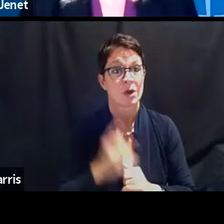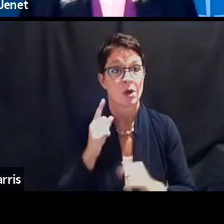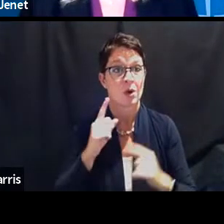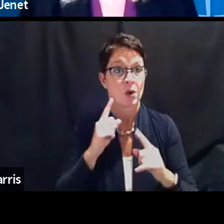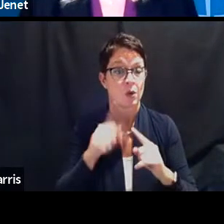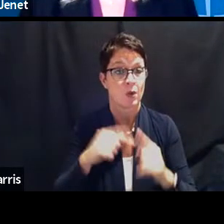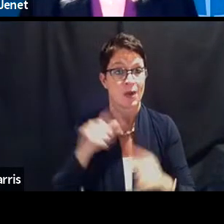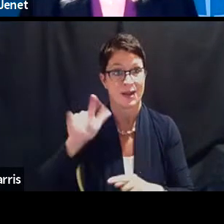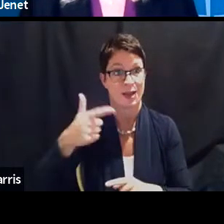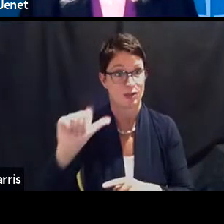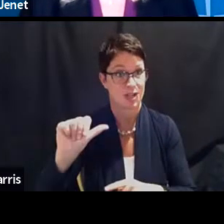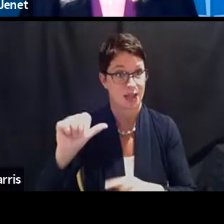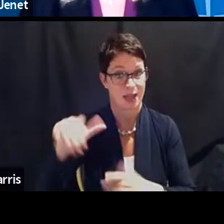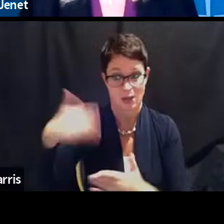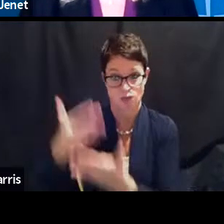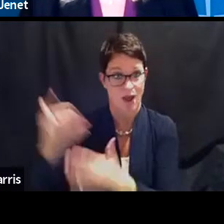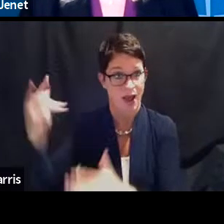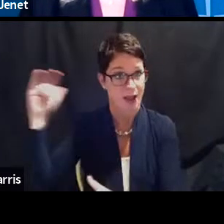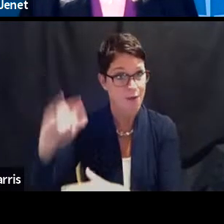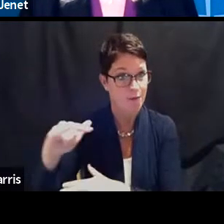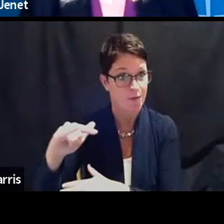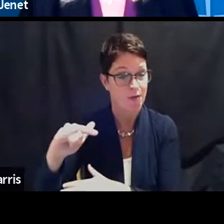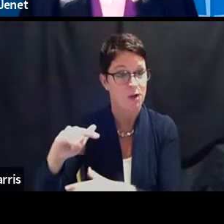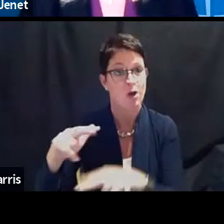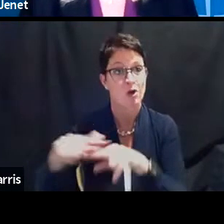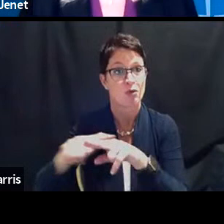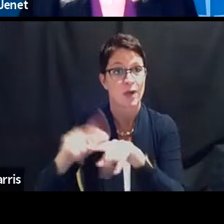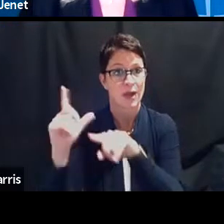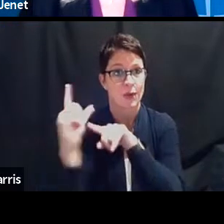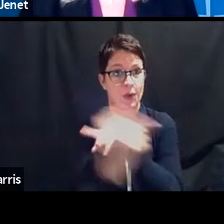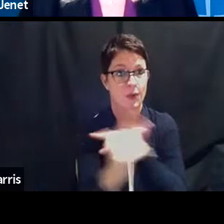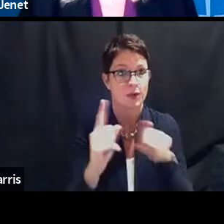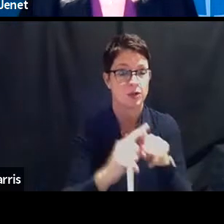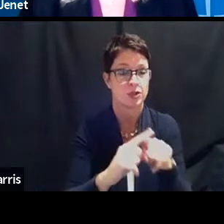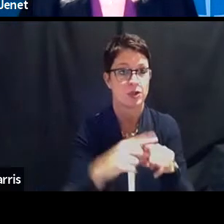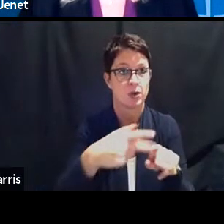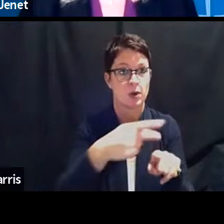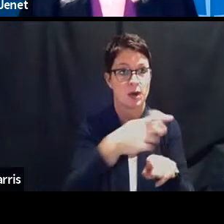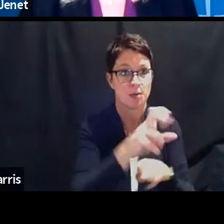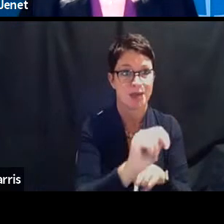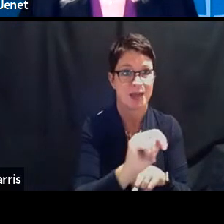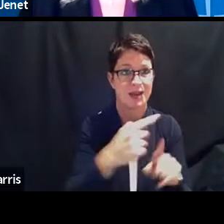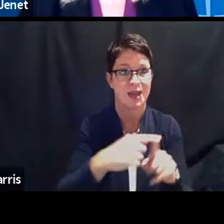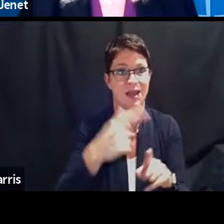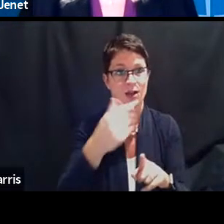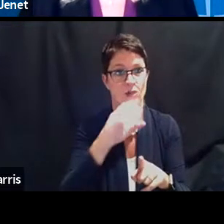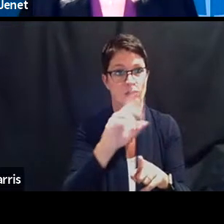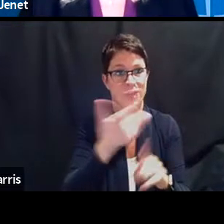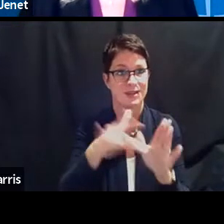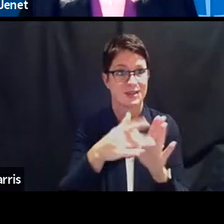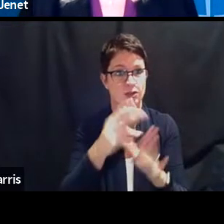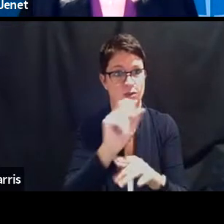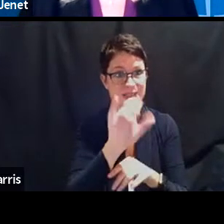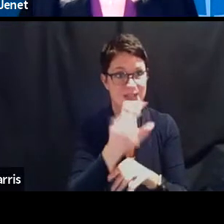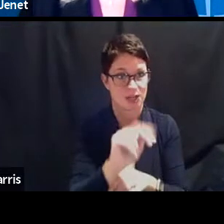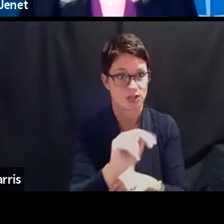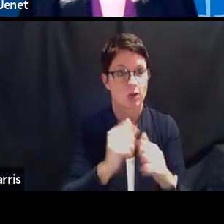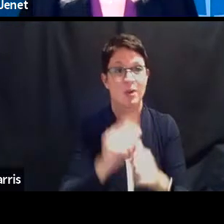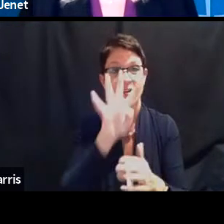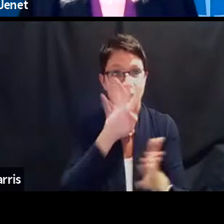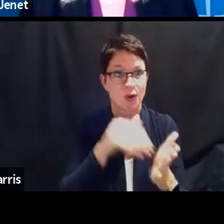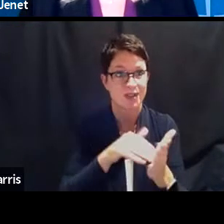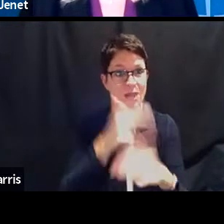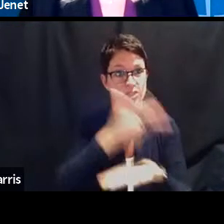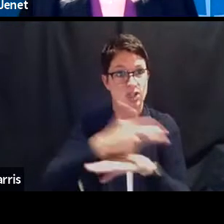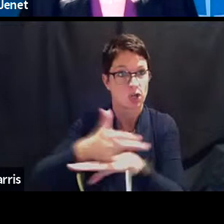at LaGuardia Airport, they will finally have a rail connection with access to both Penn and Grand Central Station. With 4,000 cars